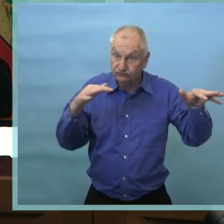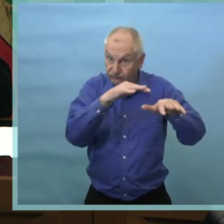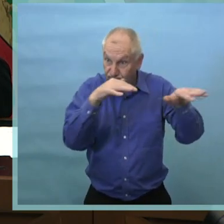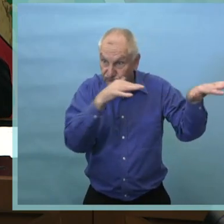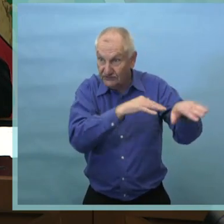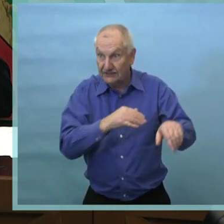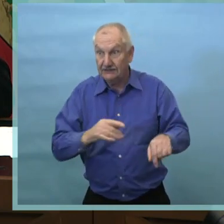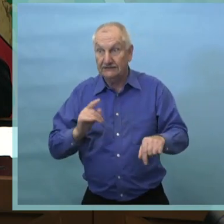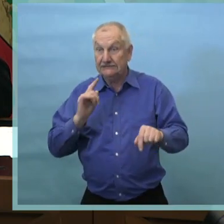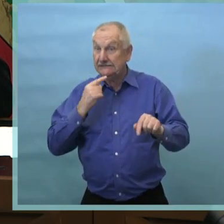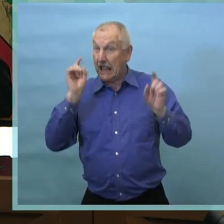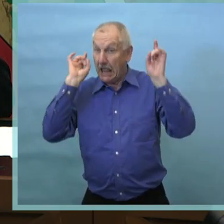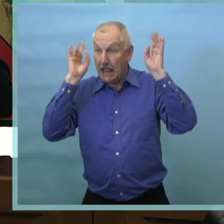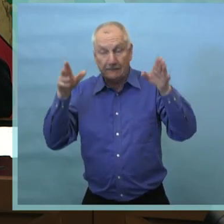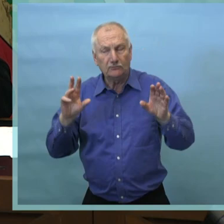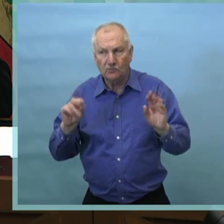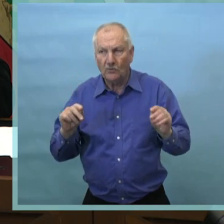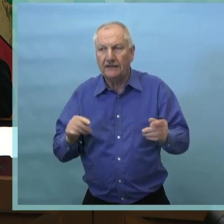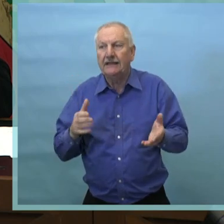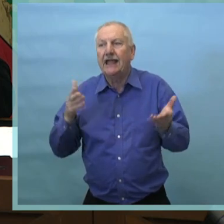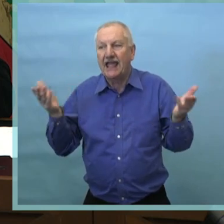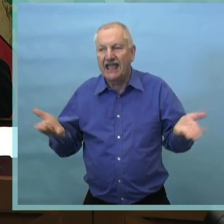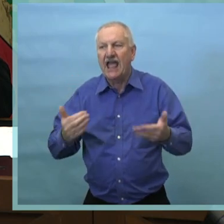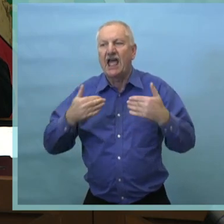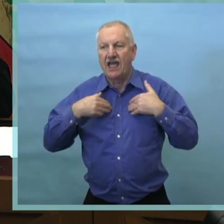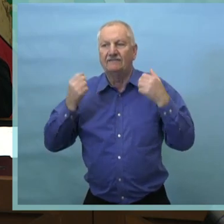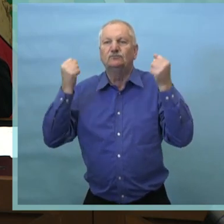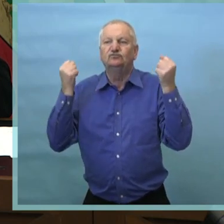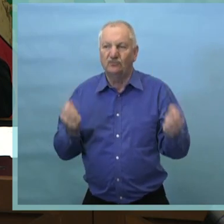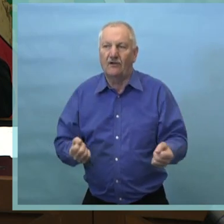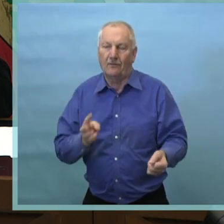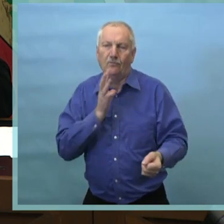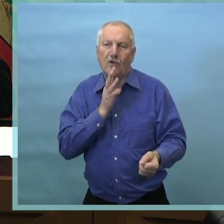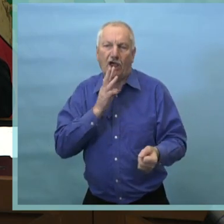we have water. And that's by virtue of living